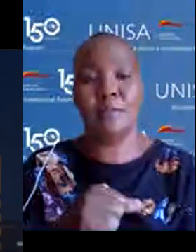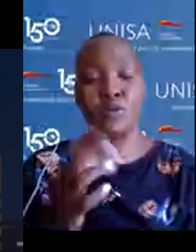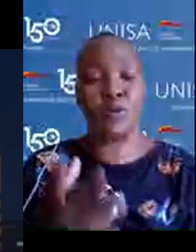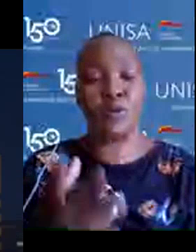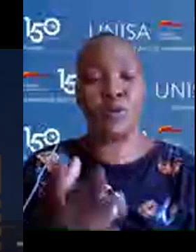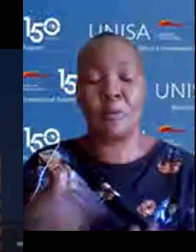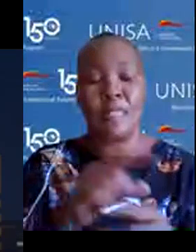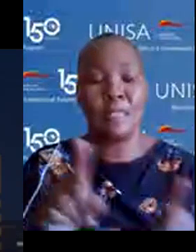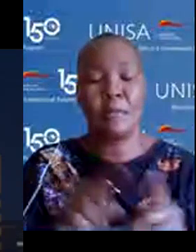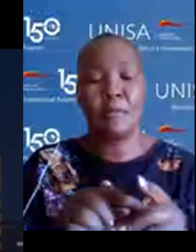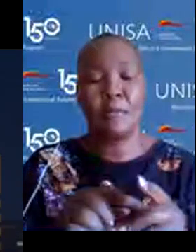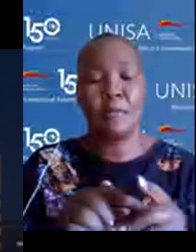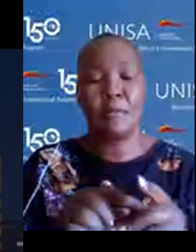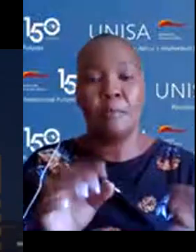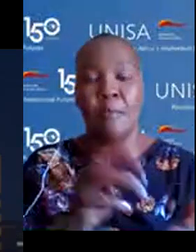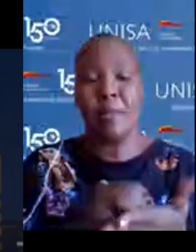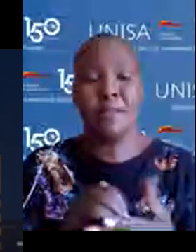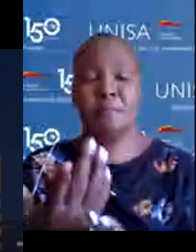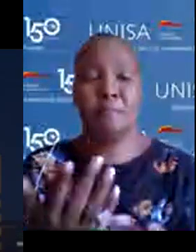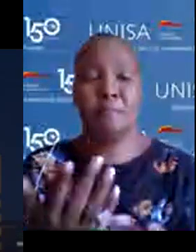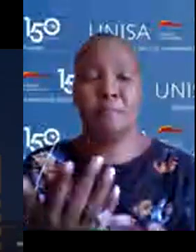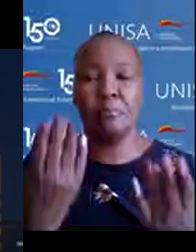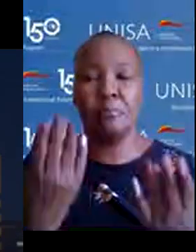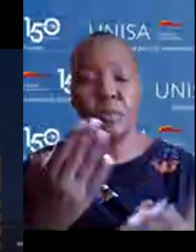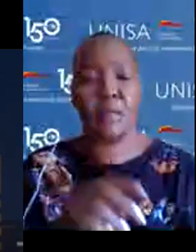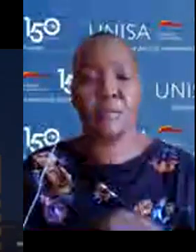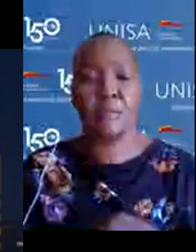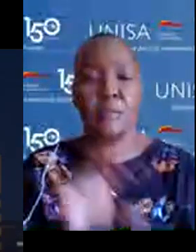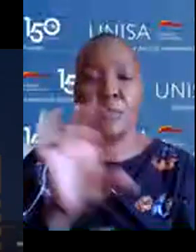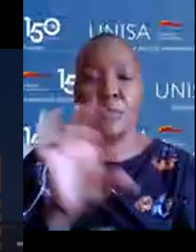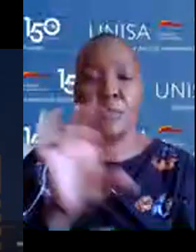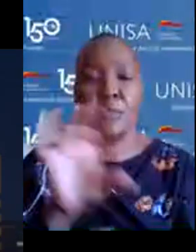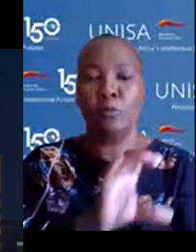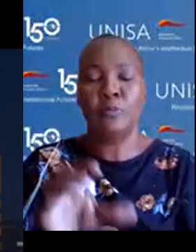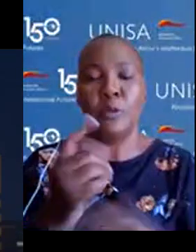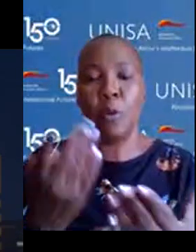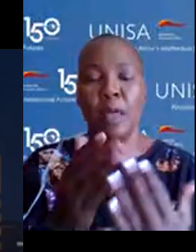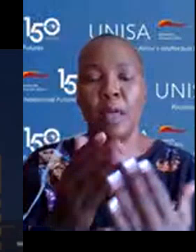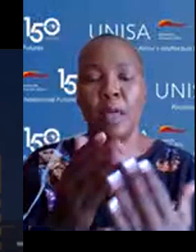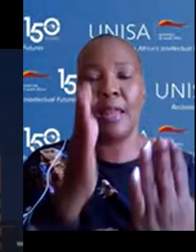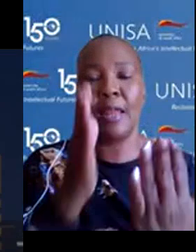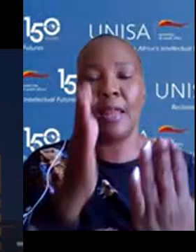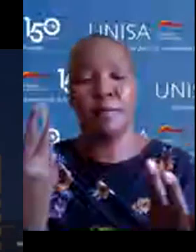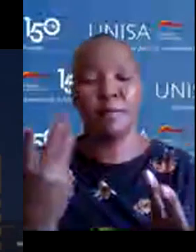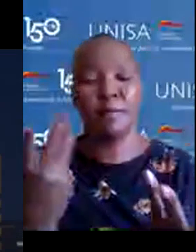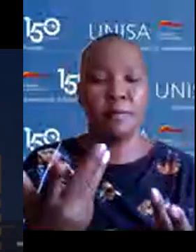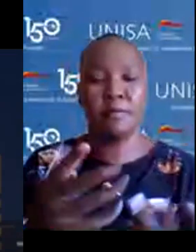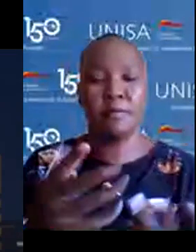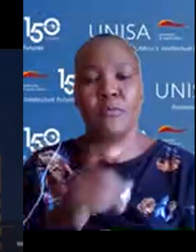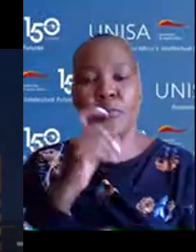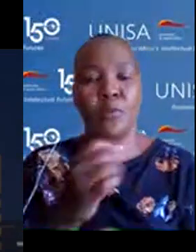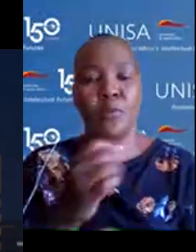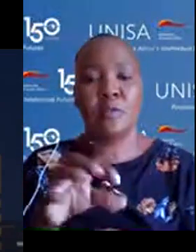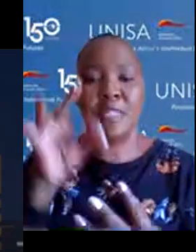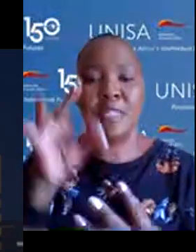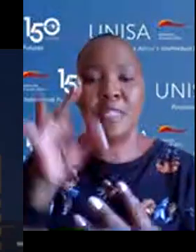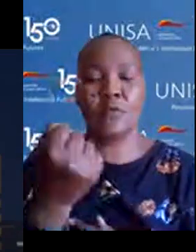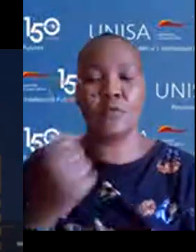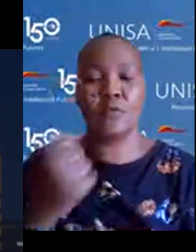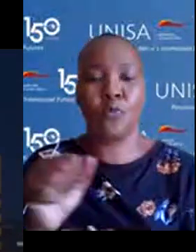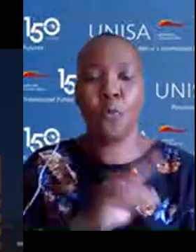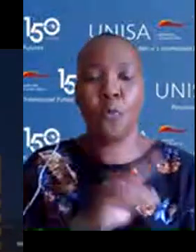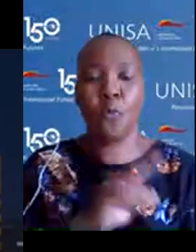else, if you're using it, for instance, a PC in a lab or a library, then usually you will select no, so your credentials aren't